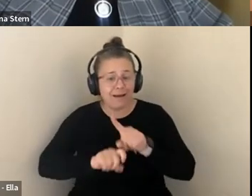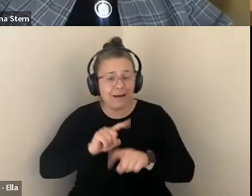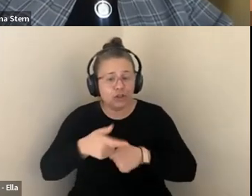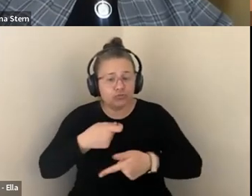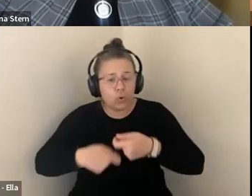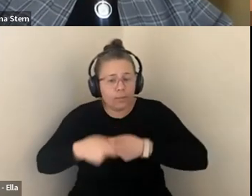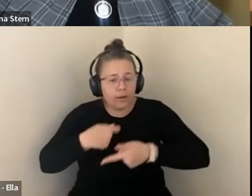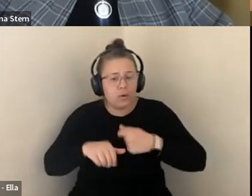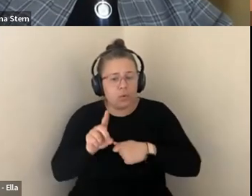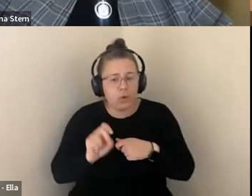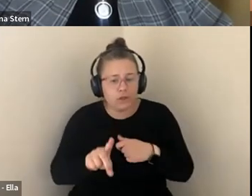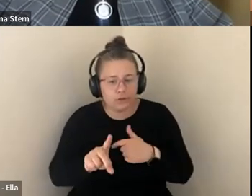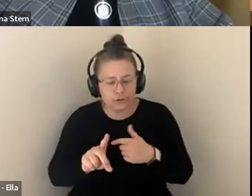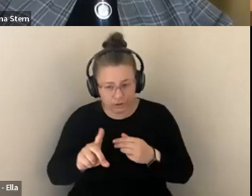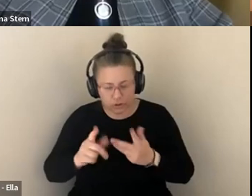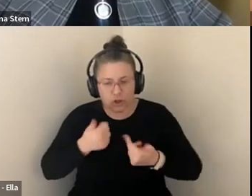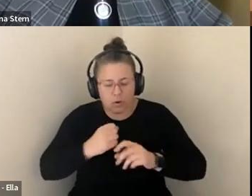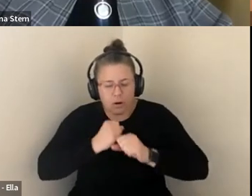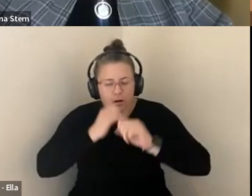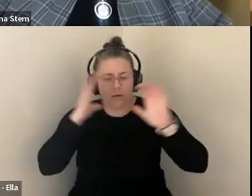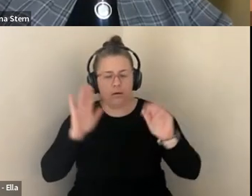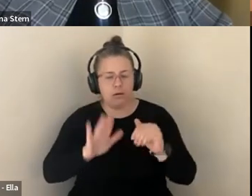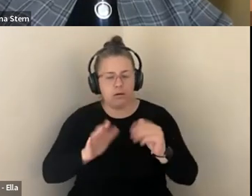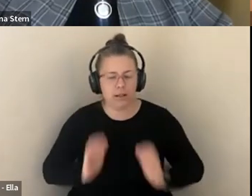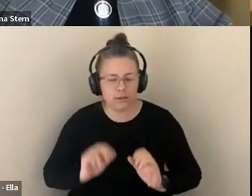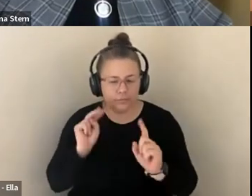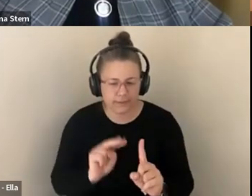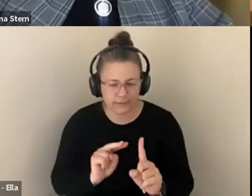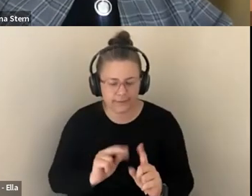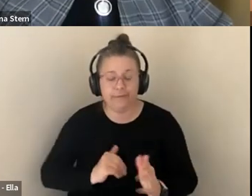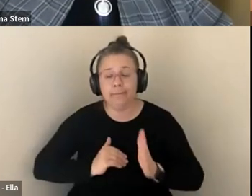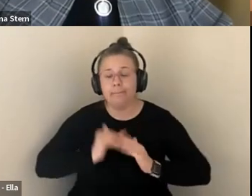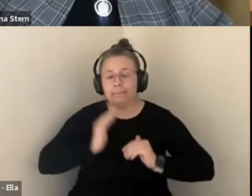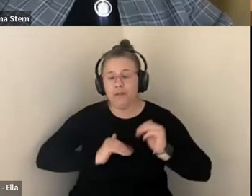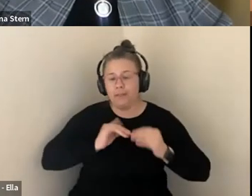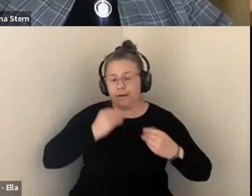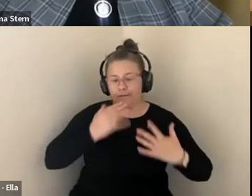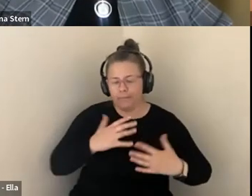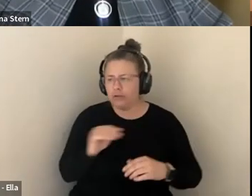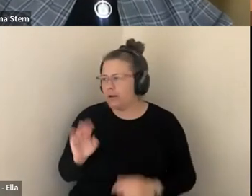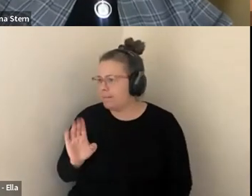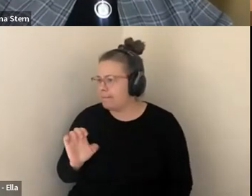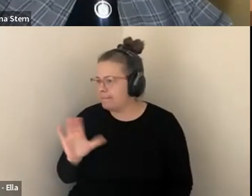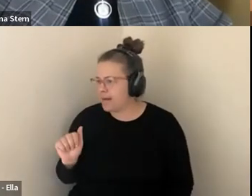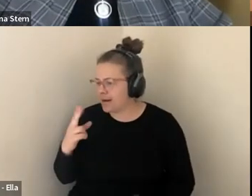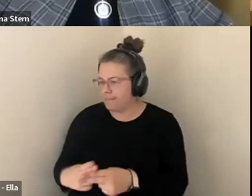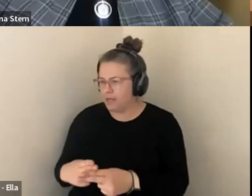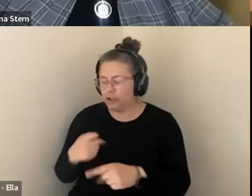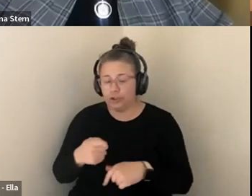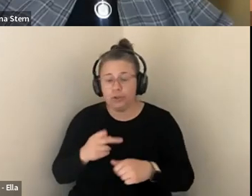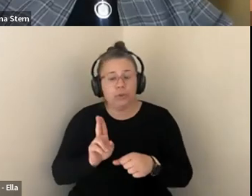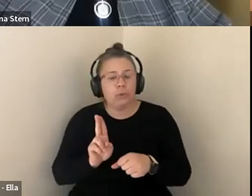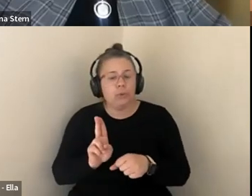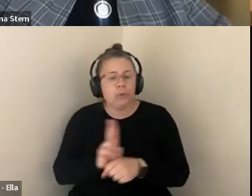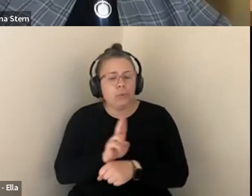coming from and to build your information and your, and I think as Becca mentioned earlier in the panel, using language that mirrors the language that they're